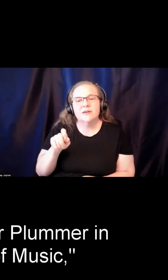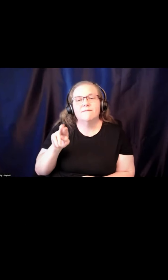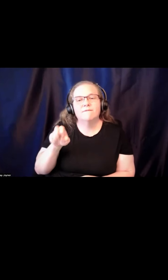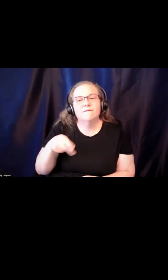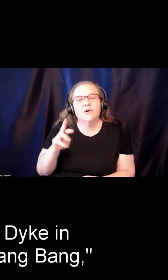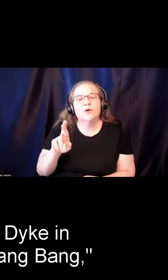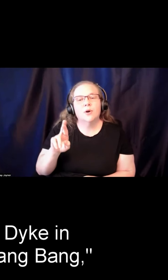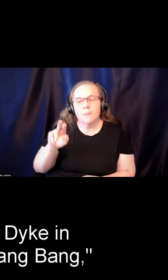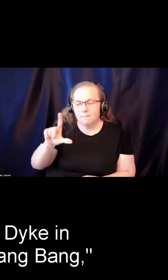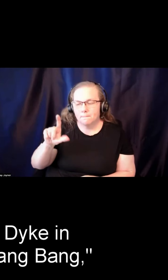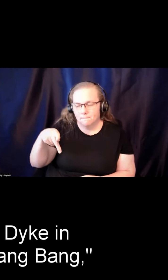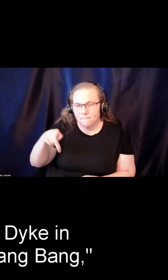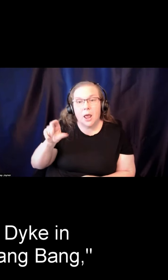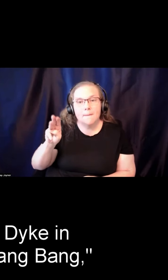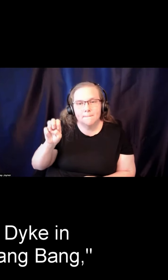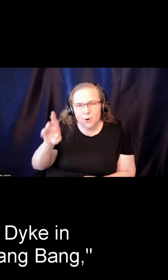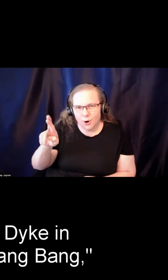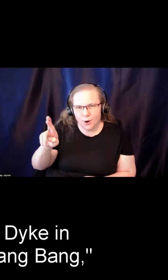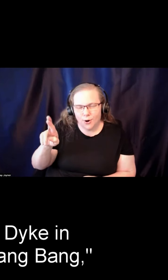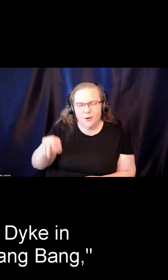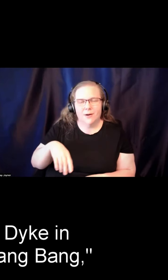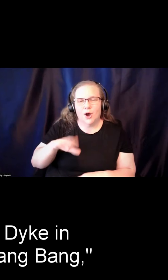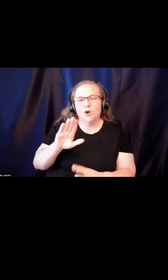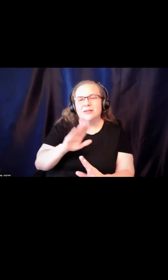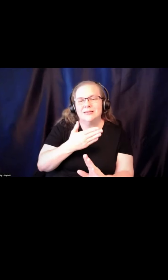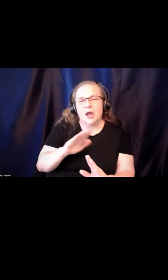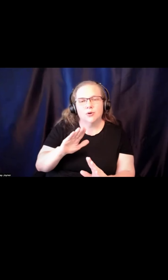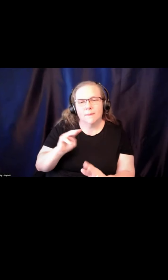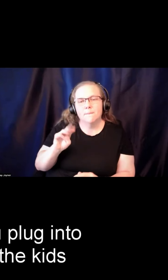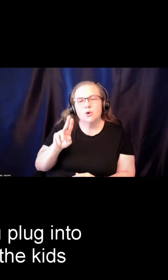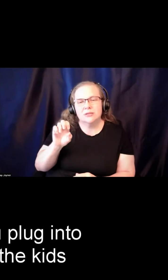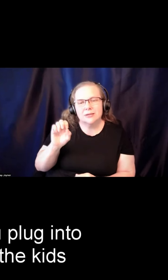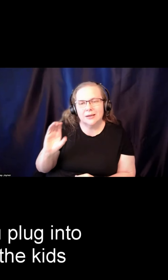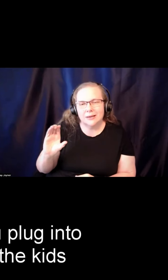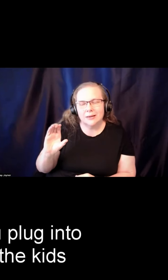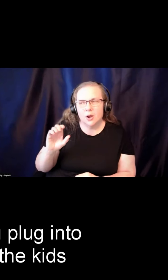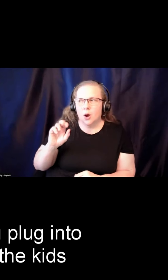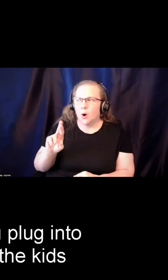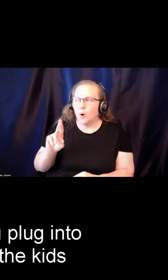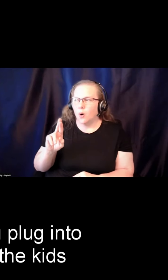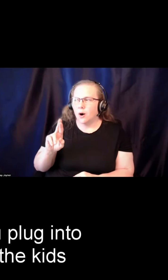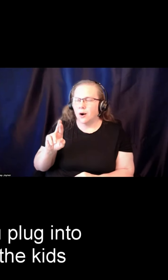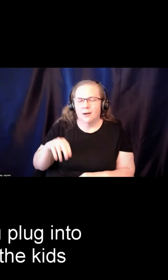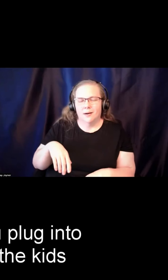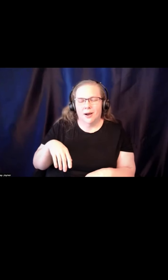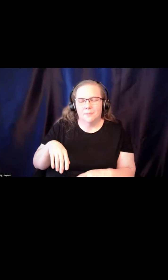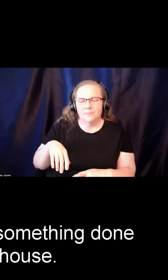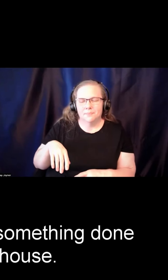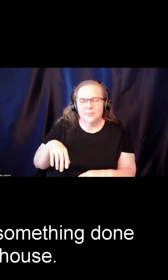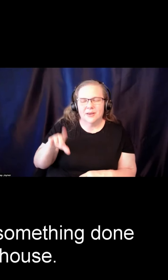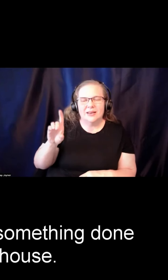of Music and Dick Van Dyke in Chitty Chitty Bang Bang. The movies you plug into the VCR for the